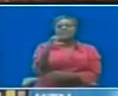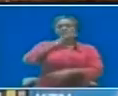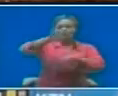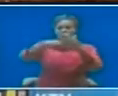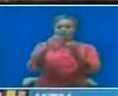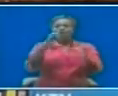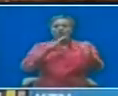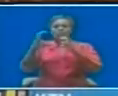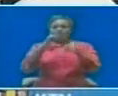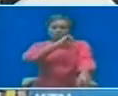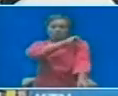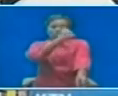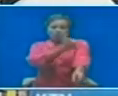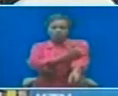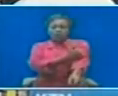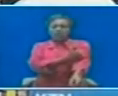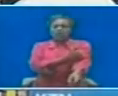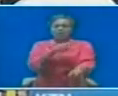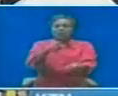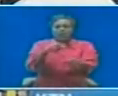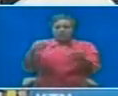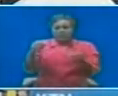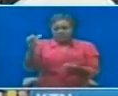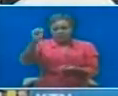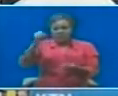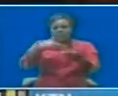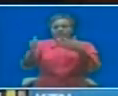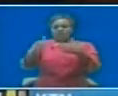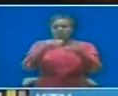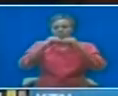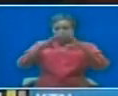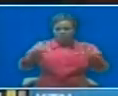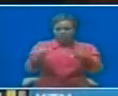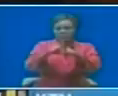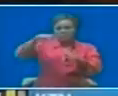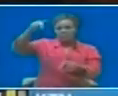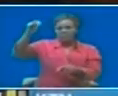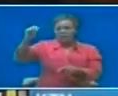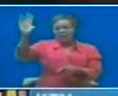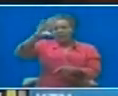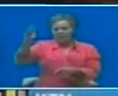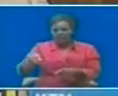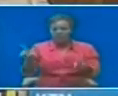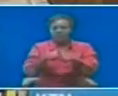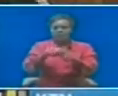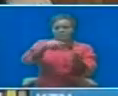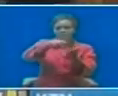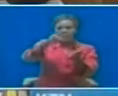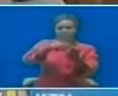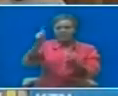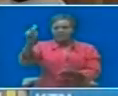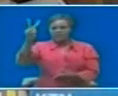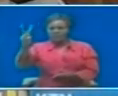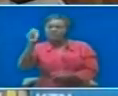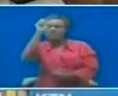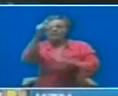the Communications Authority, Signal Distribution Companies, Signet and Pan Africa Network Group, and pay TV companies Star Times